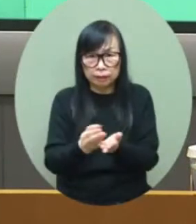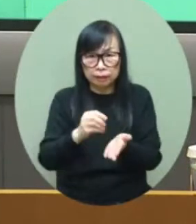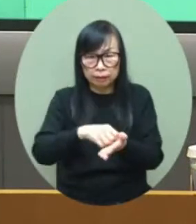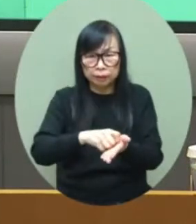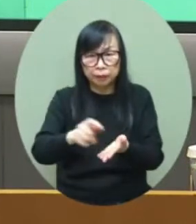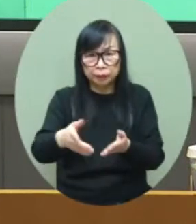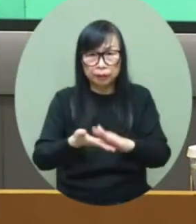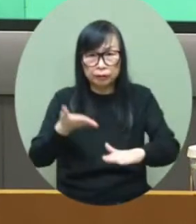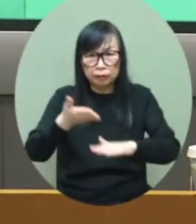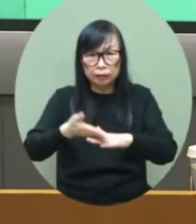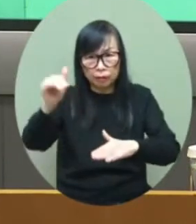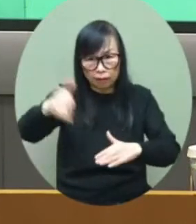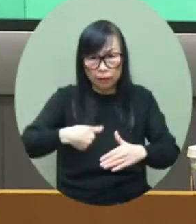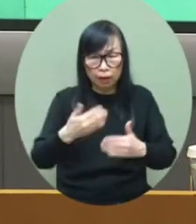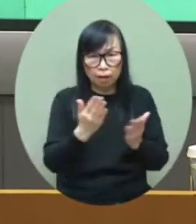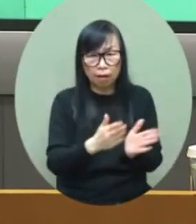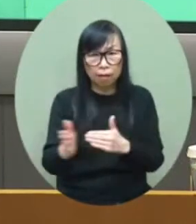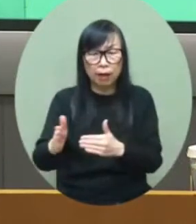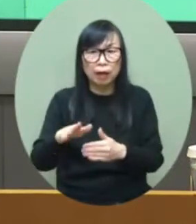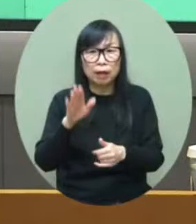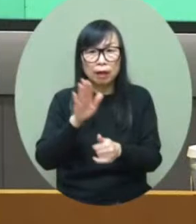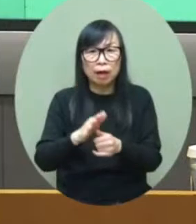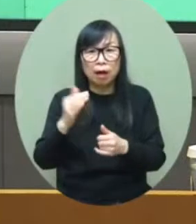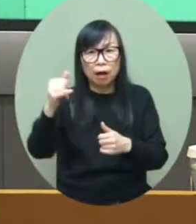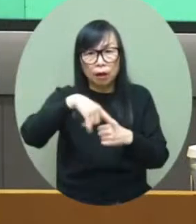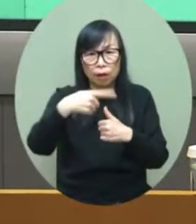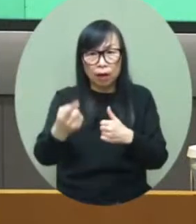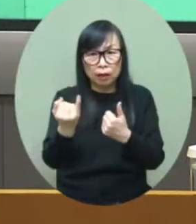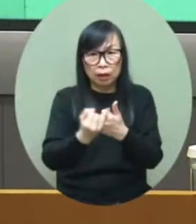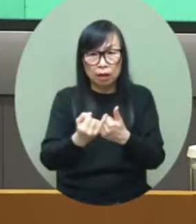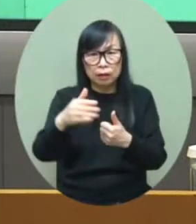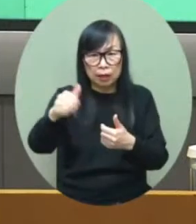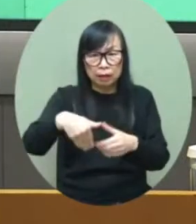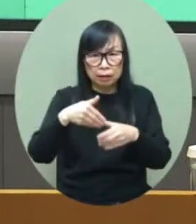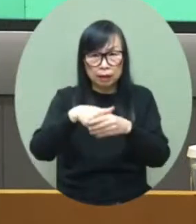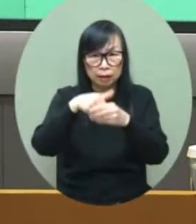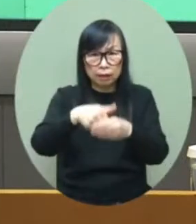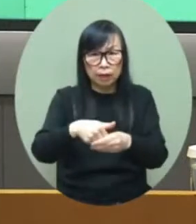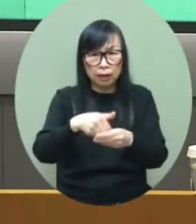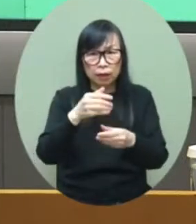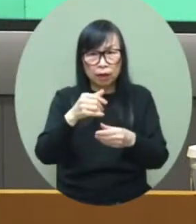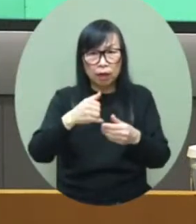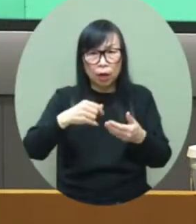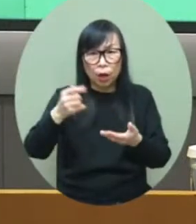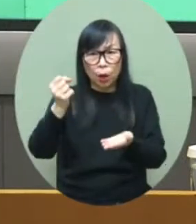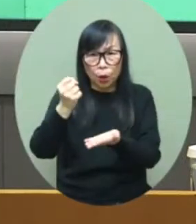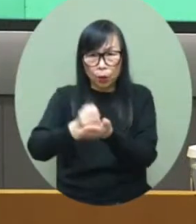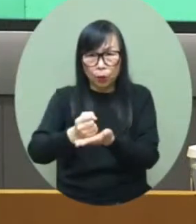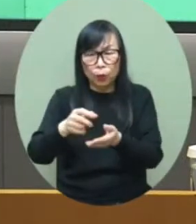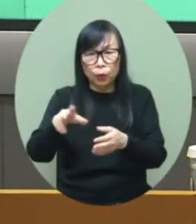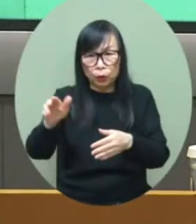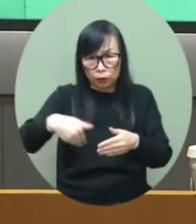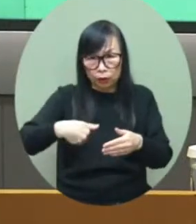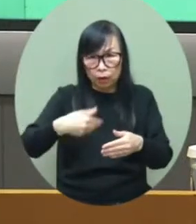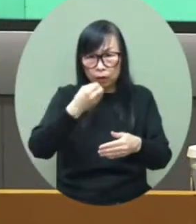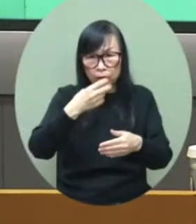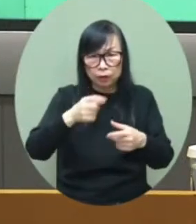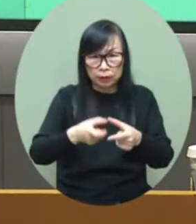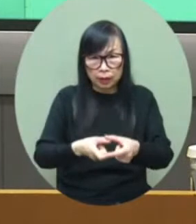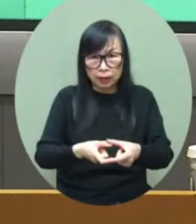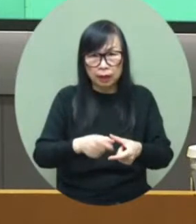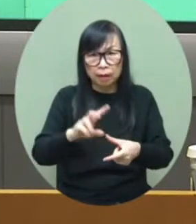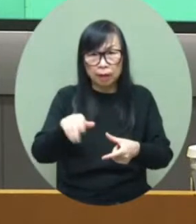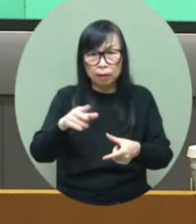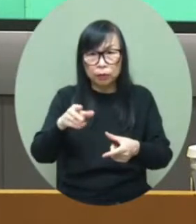with cross-boundary students to remind the students to renew their permits. With the new arrangements, we will also